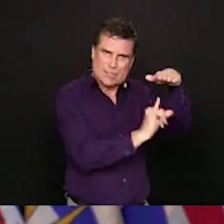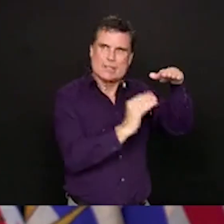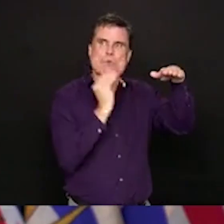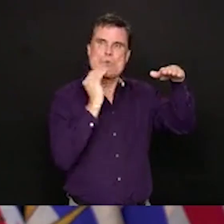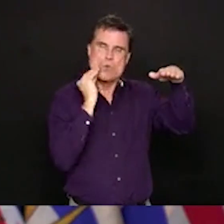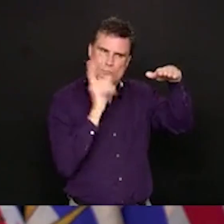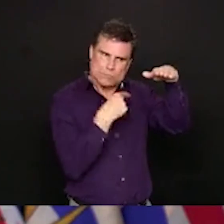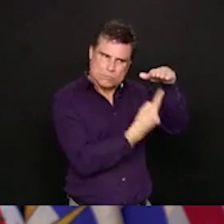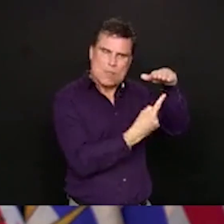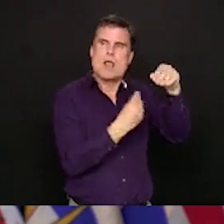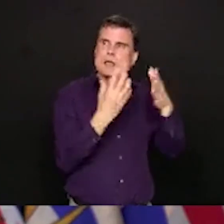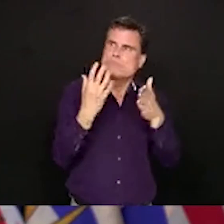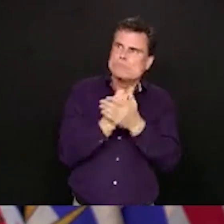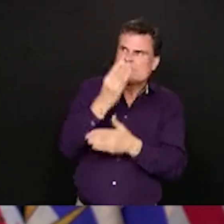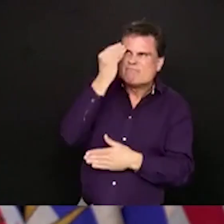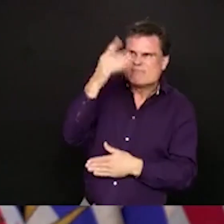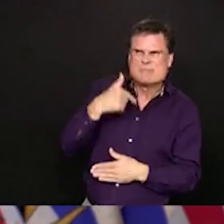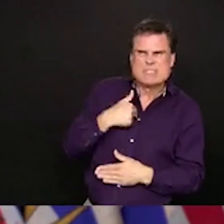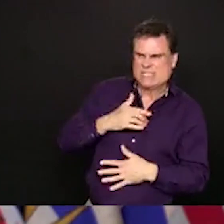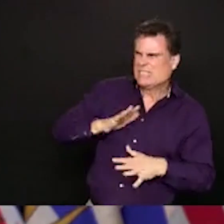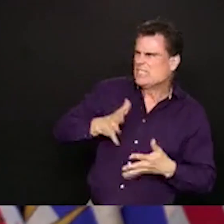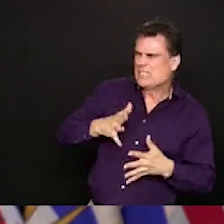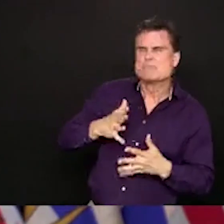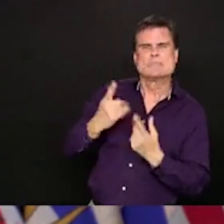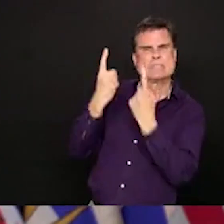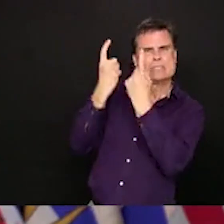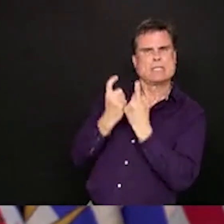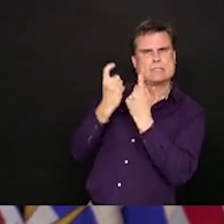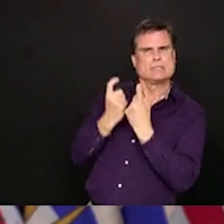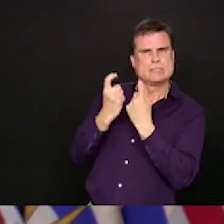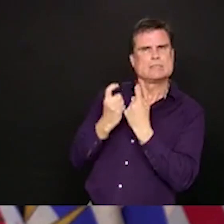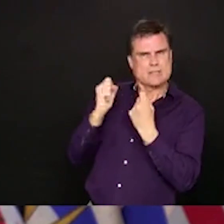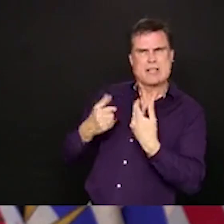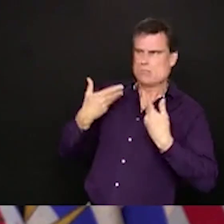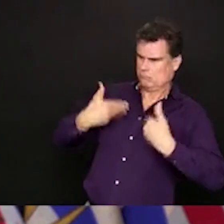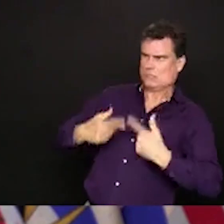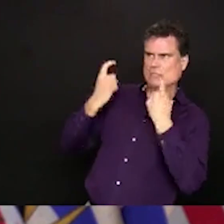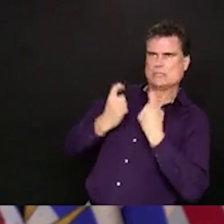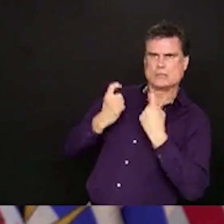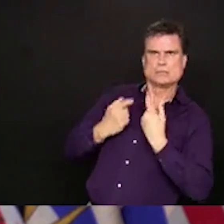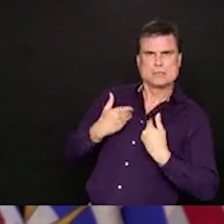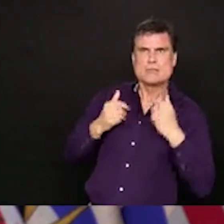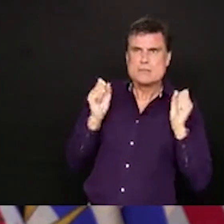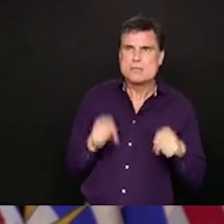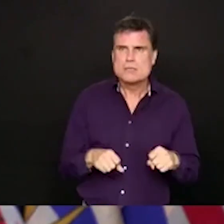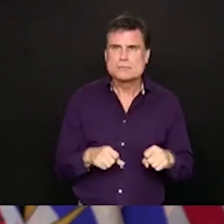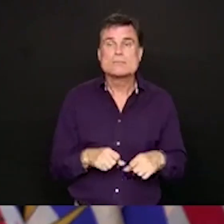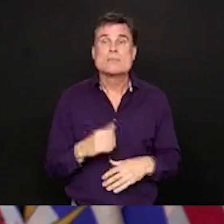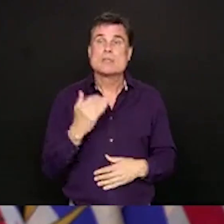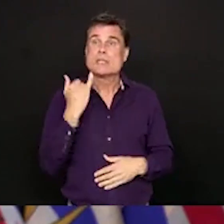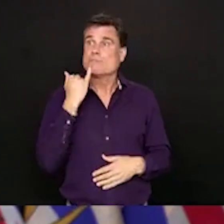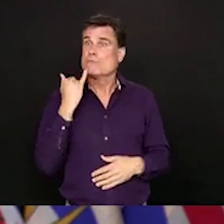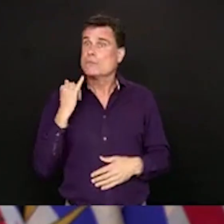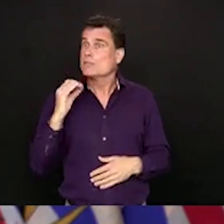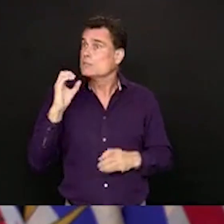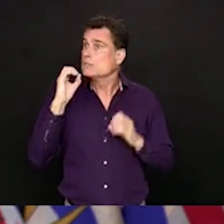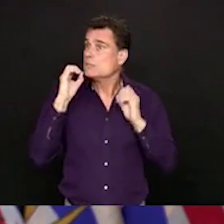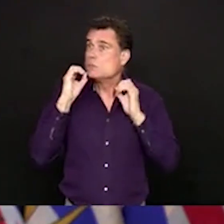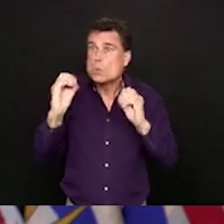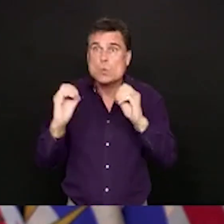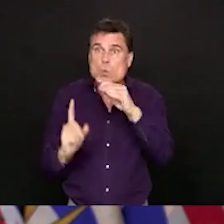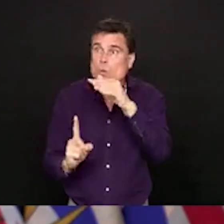do recognize that we have a little bit of room to play. Play's probably not the right room. We have a little bit of room to